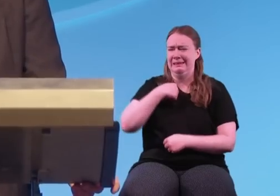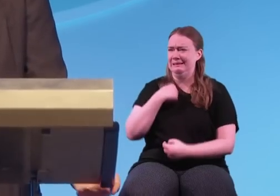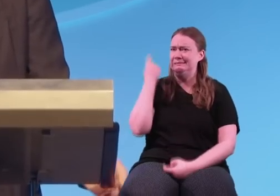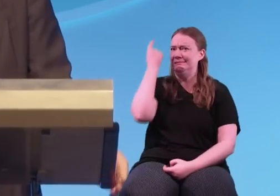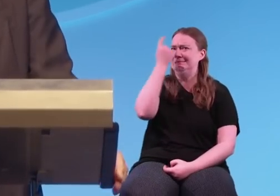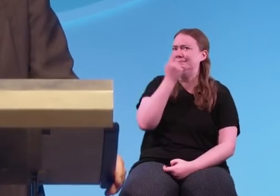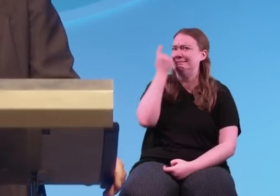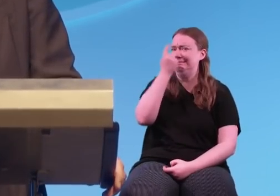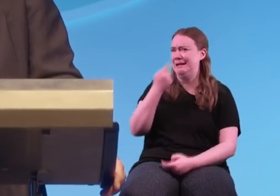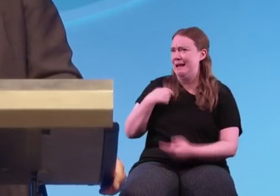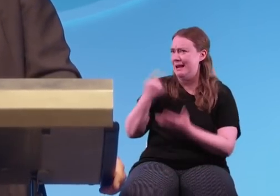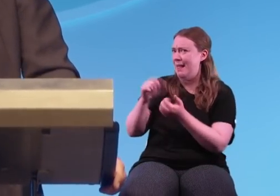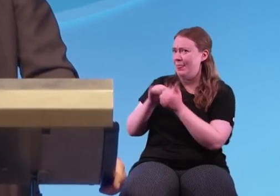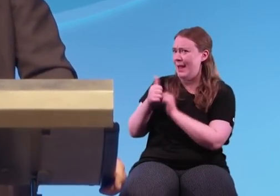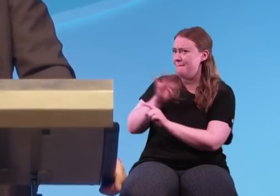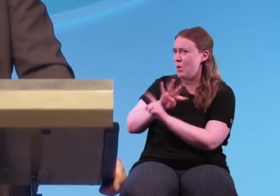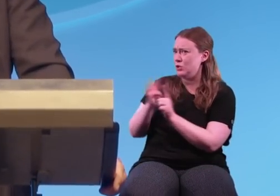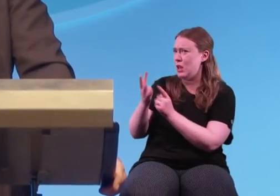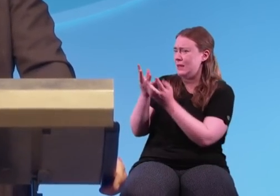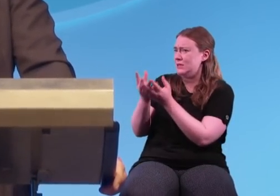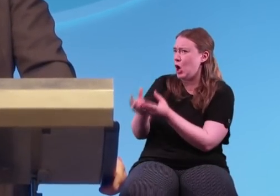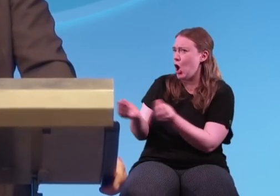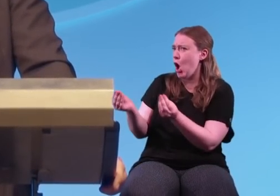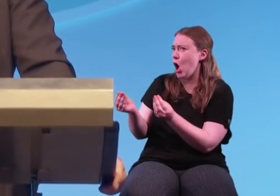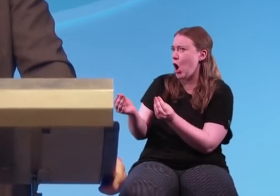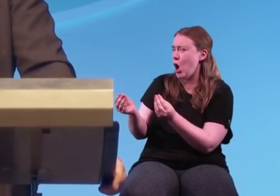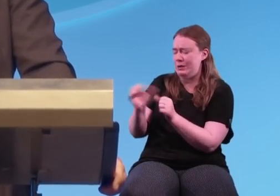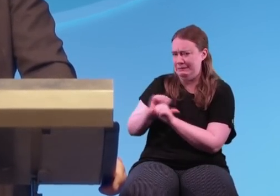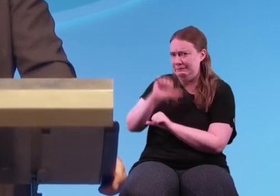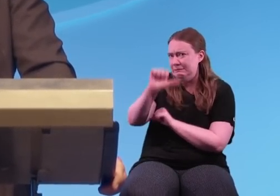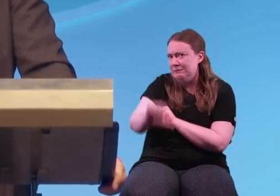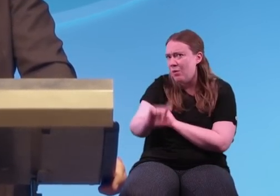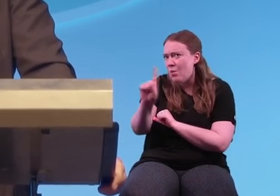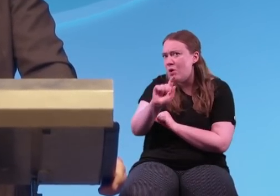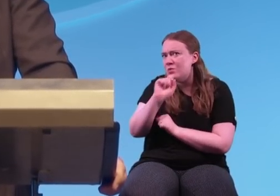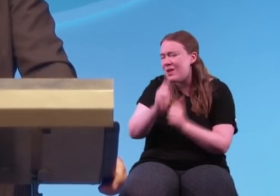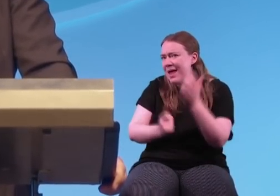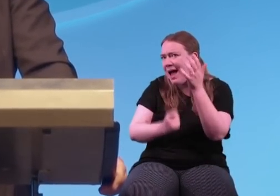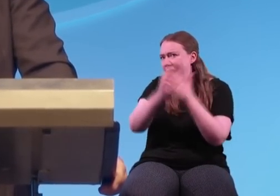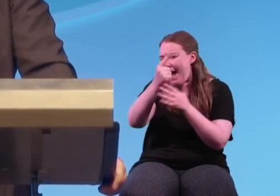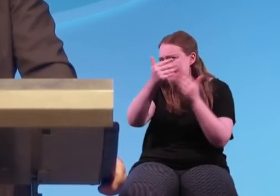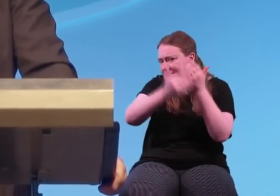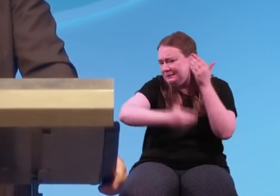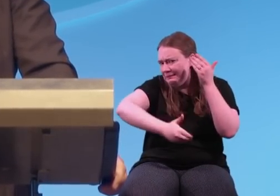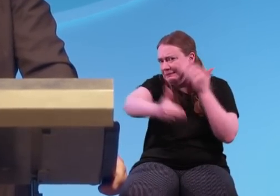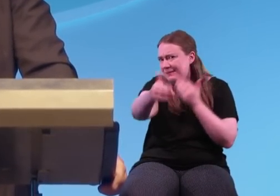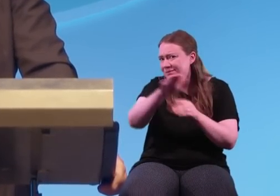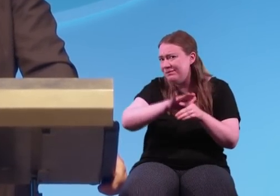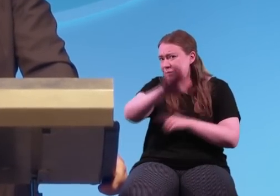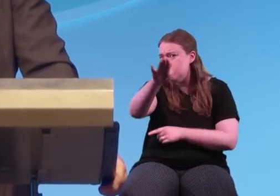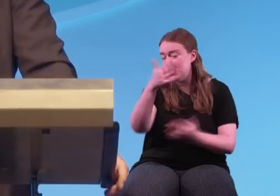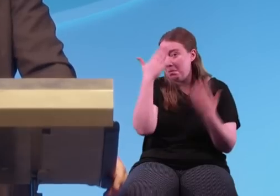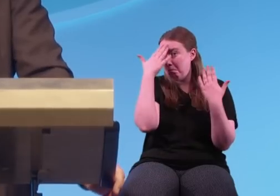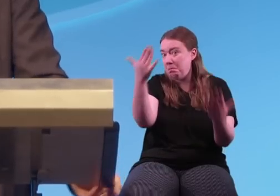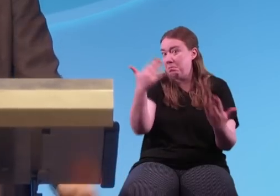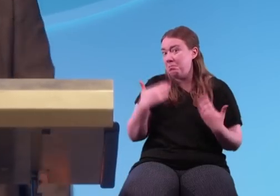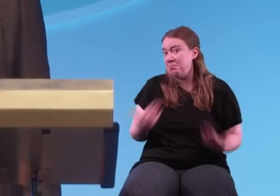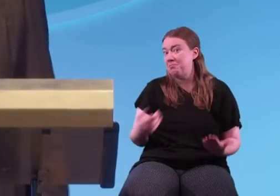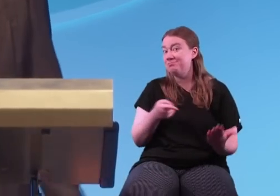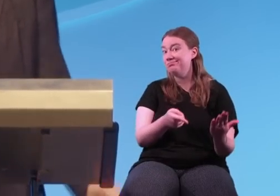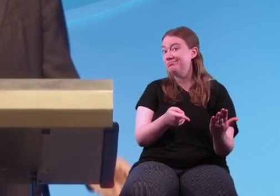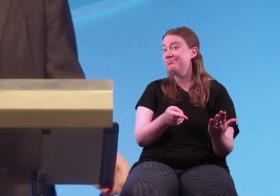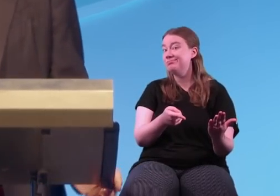it now that the apostles are gone. I wonder what will happen in the post-apostolic church."